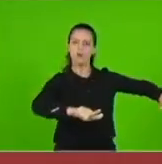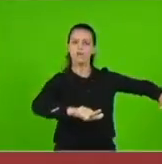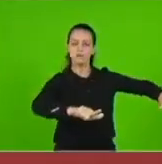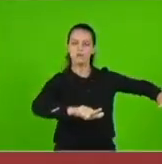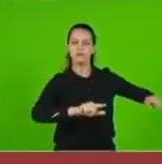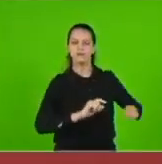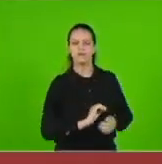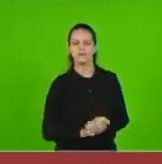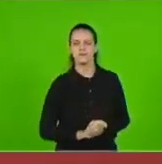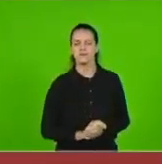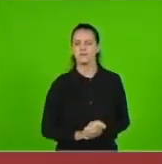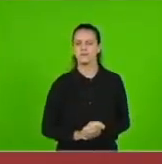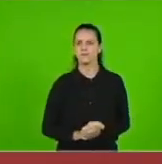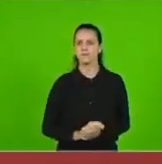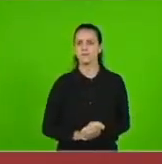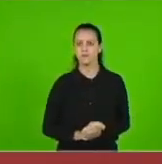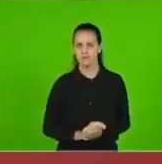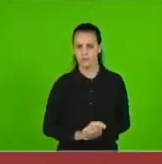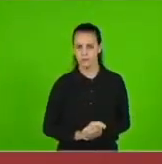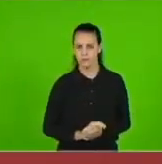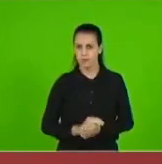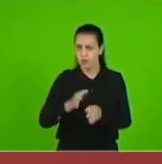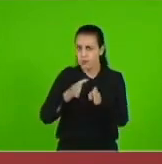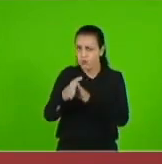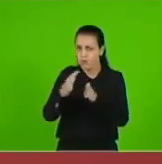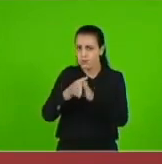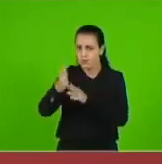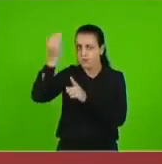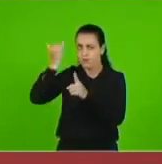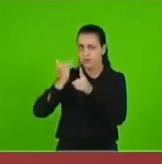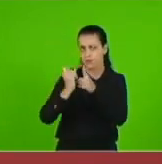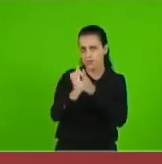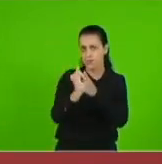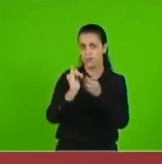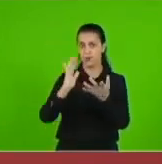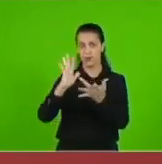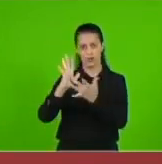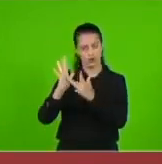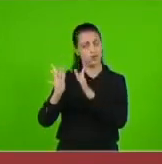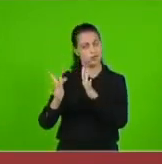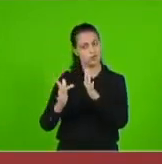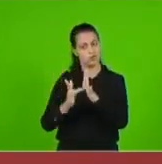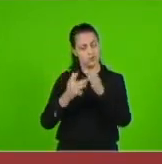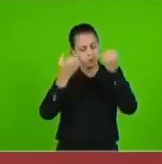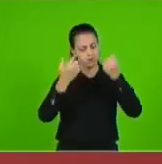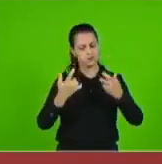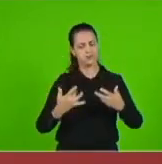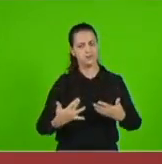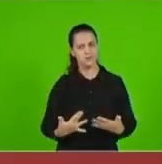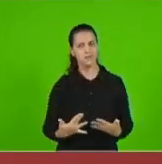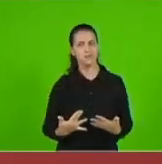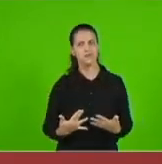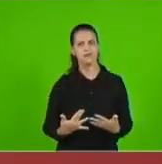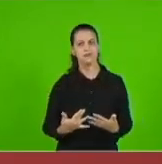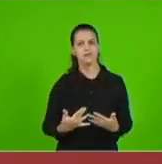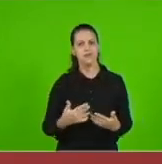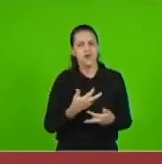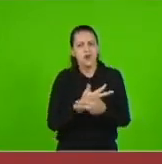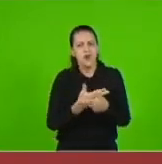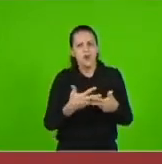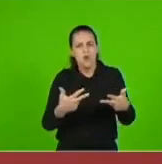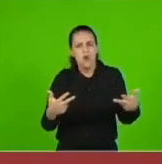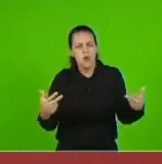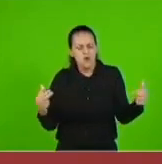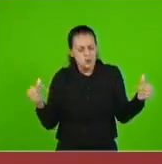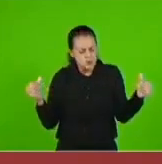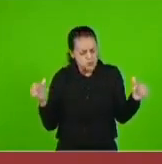your house is left to you desolate. In the prophetic sermon, Jesus, he says once again